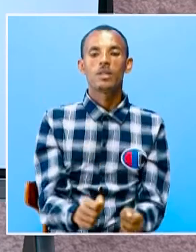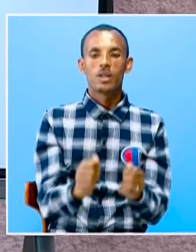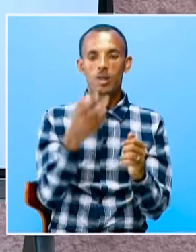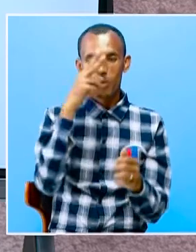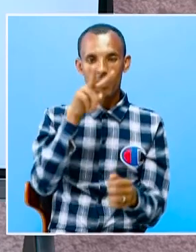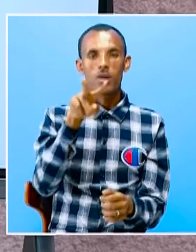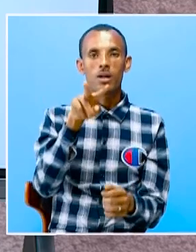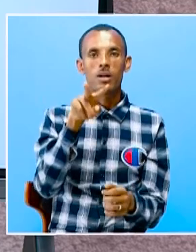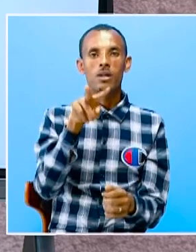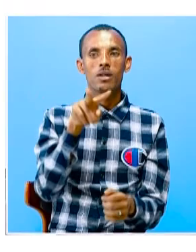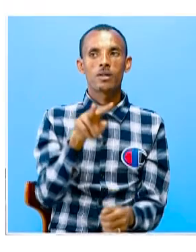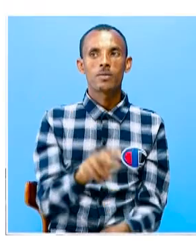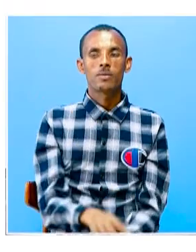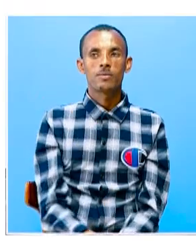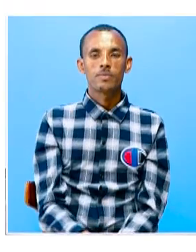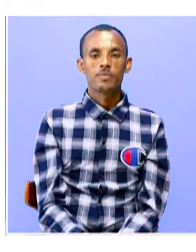Look,